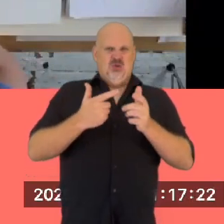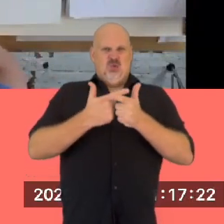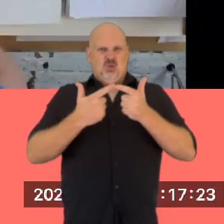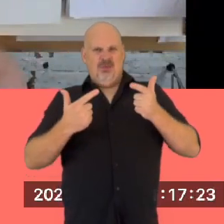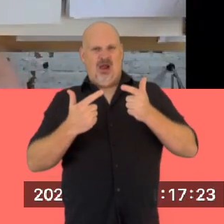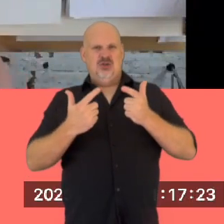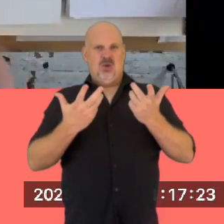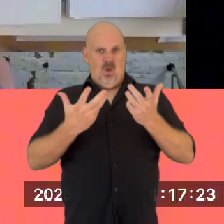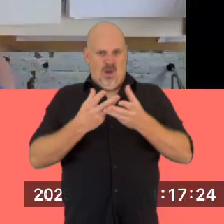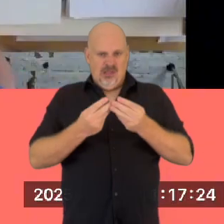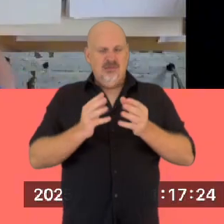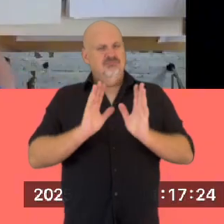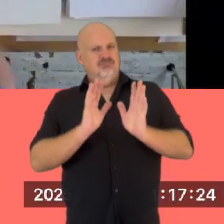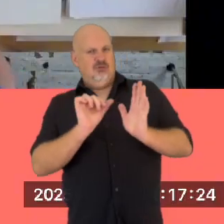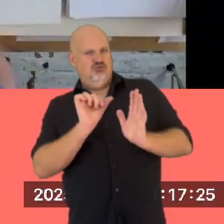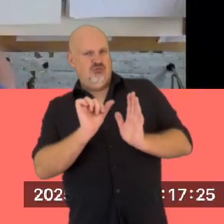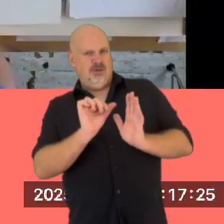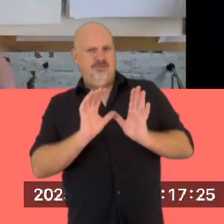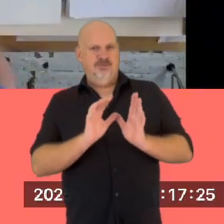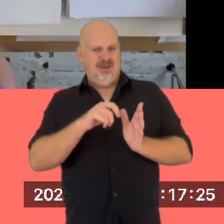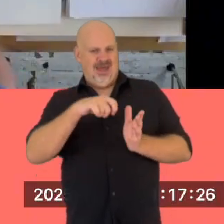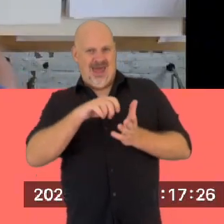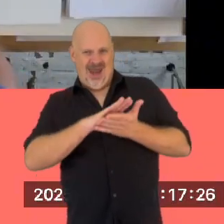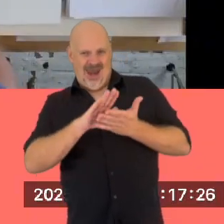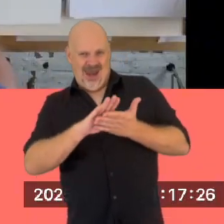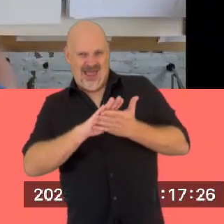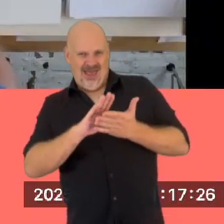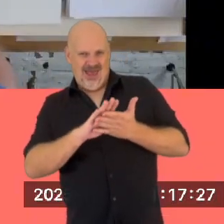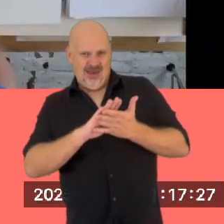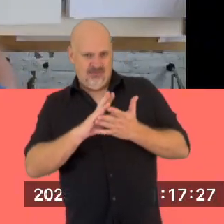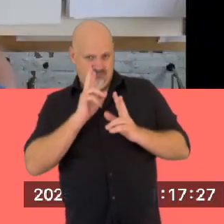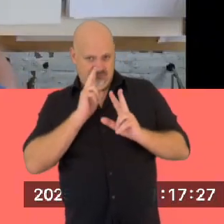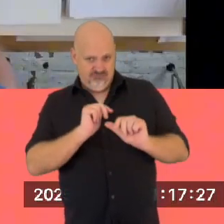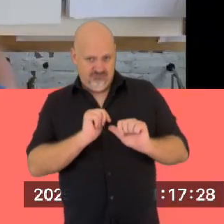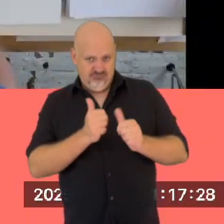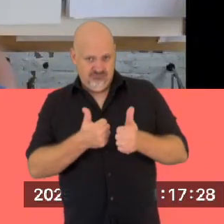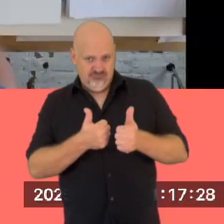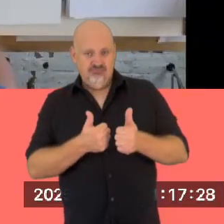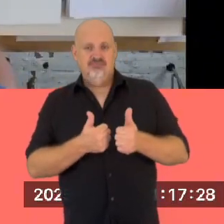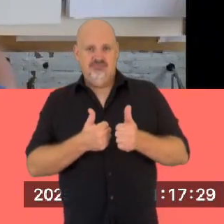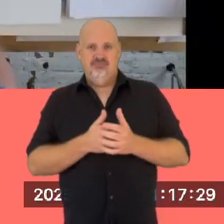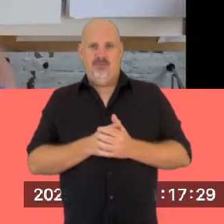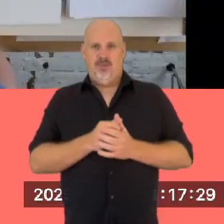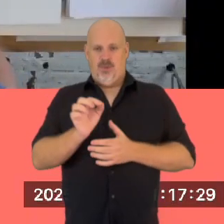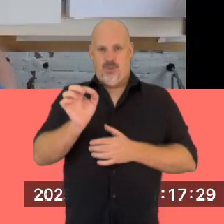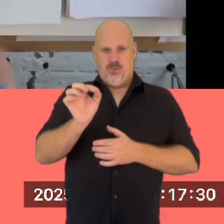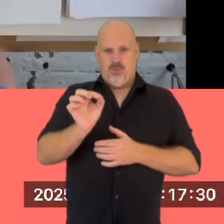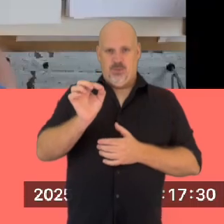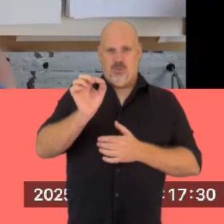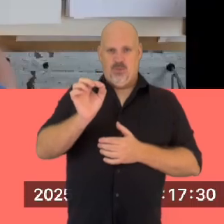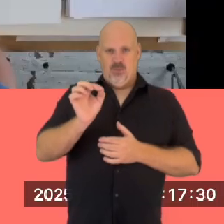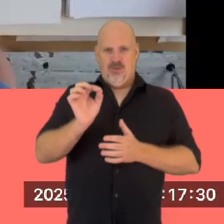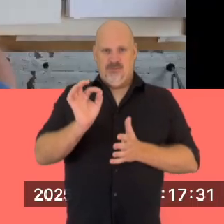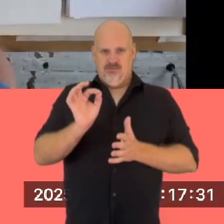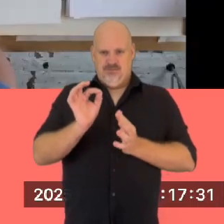not needed on there, and just have a little kind of no ink, just to sort of clean your brush and see that everything's all